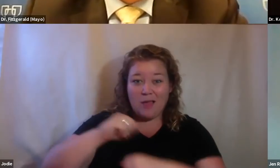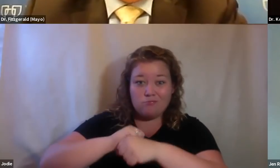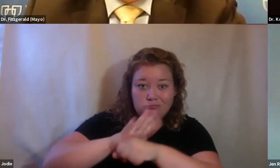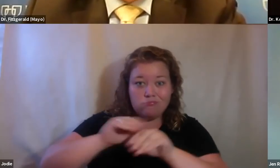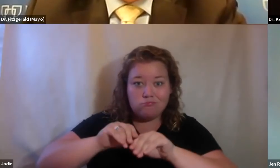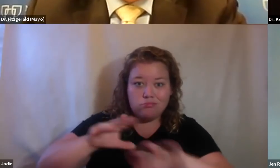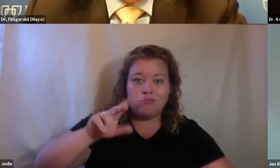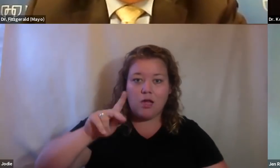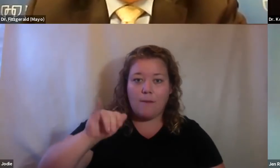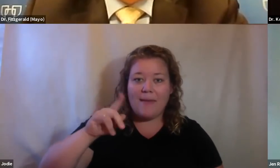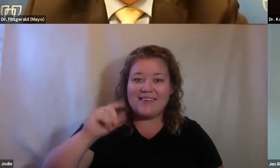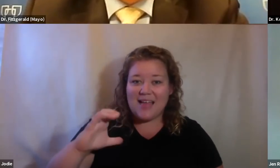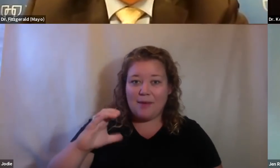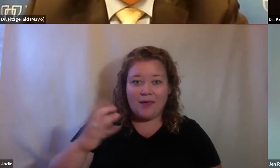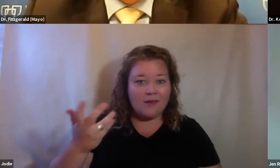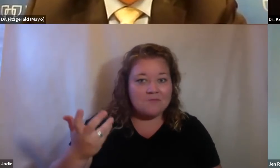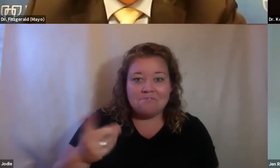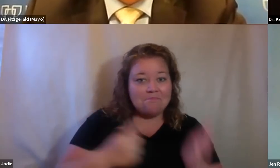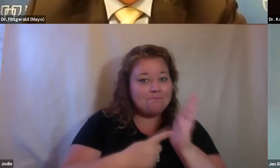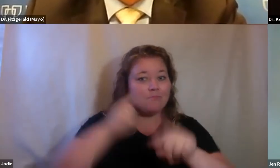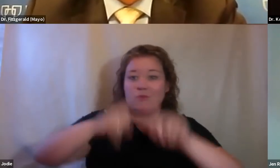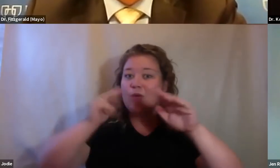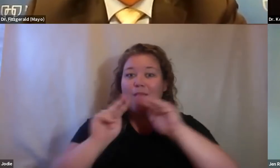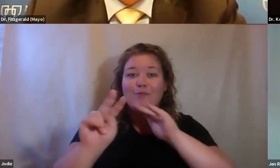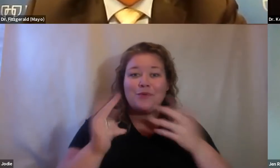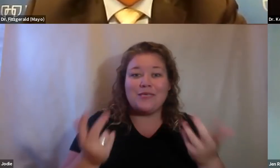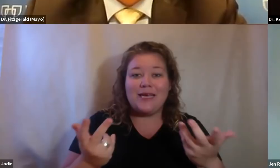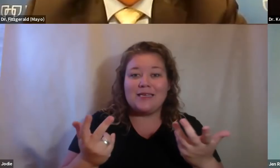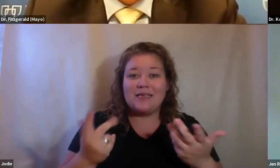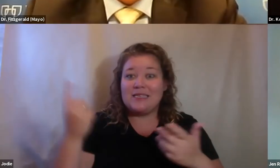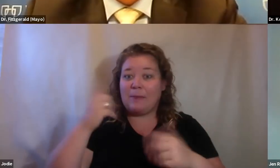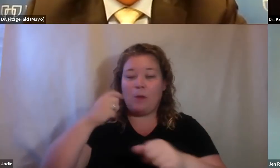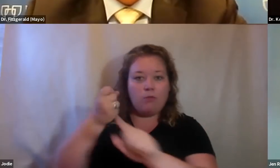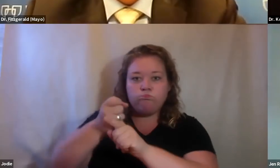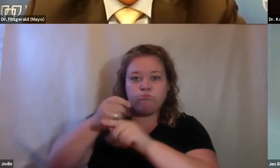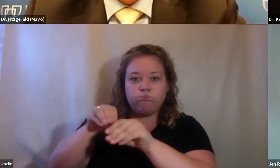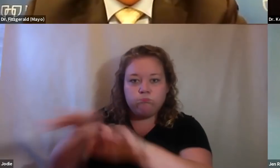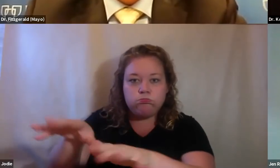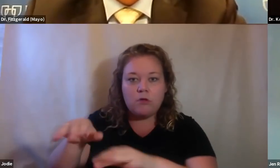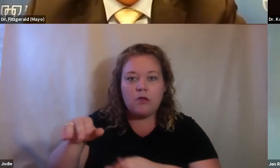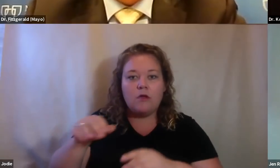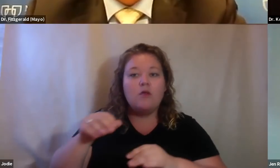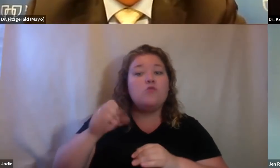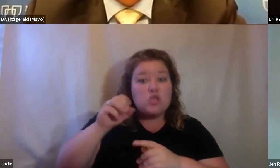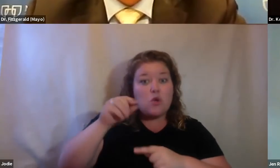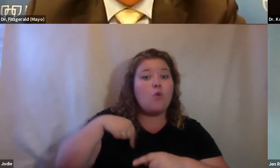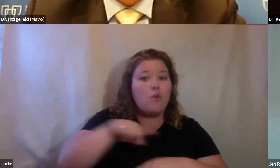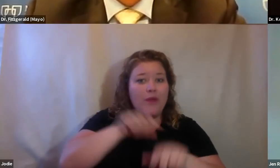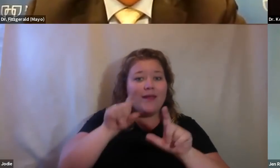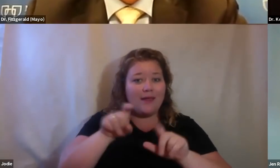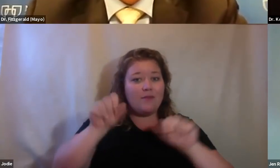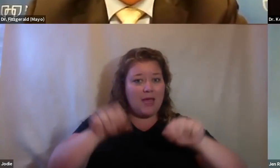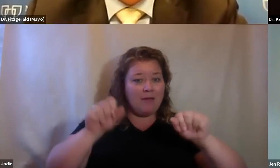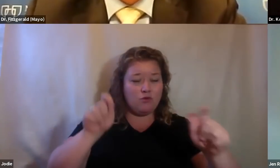outbreaks based on things you can't predict, and allowing the ability to change recommendations based on what's happening in real